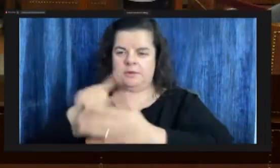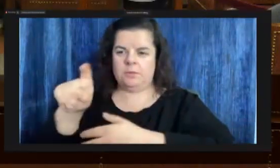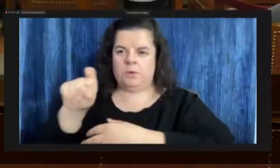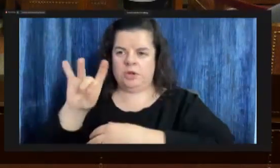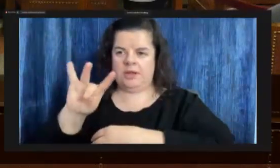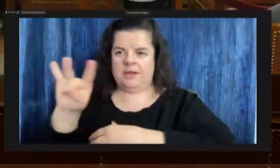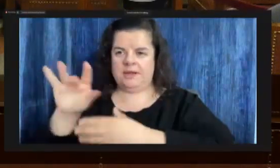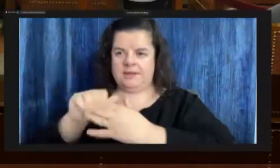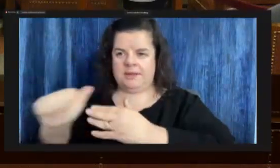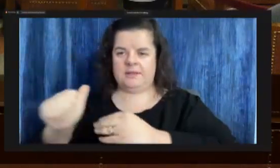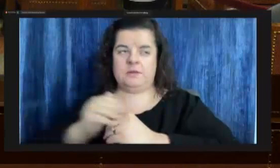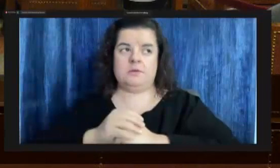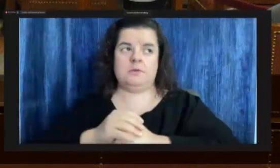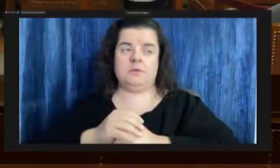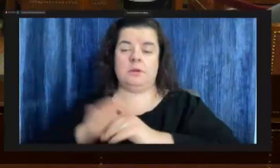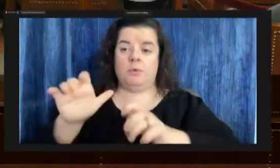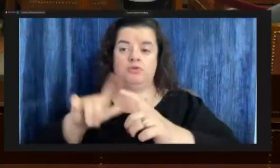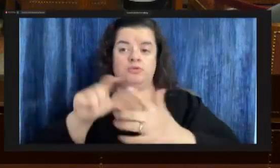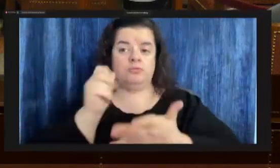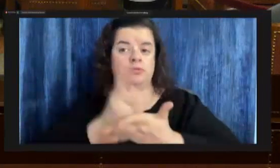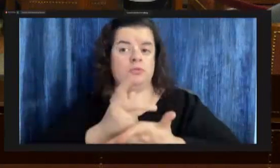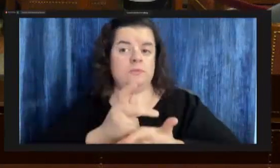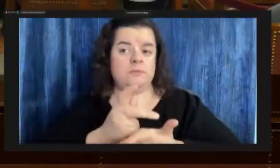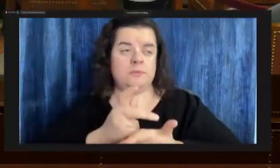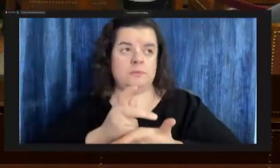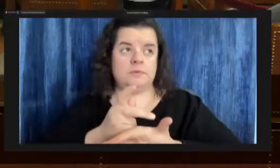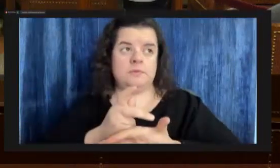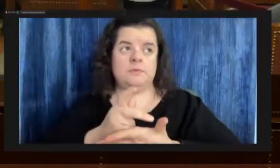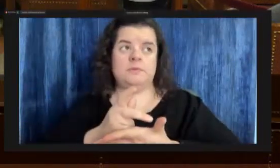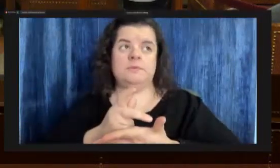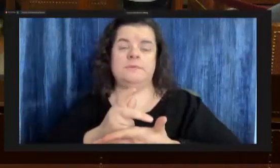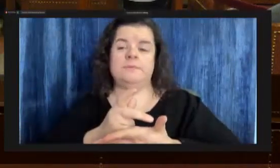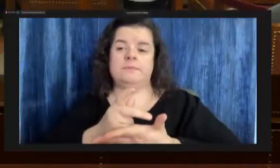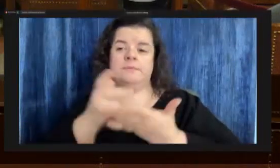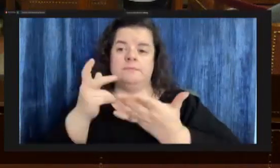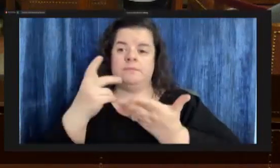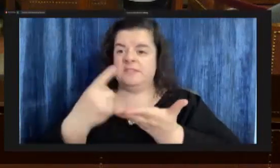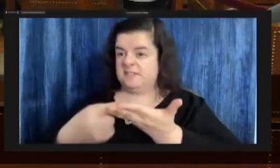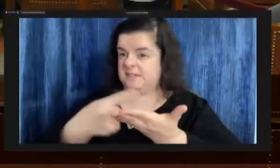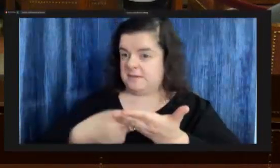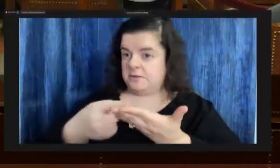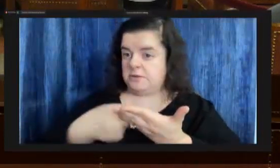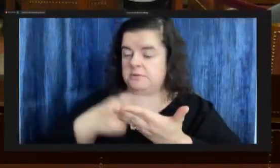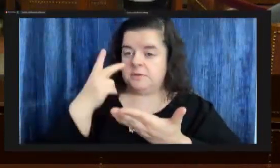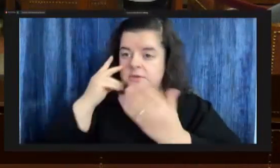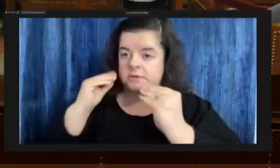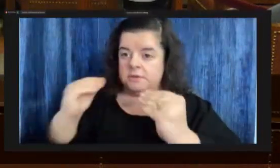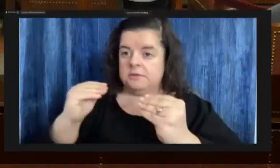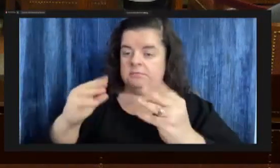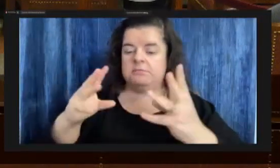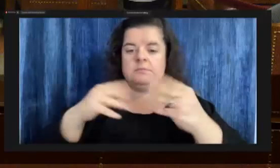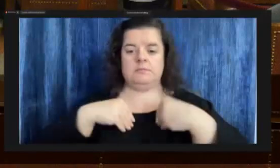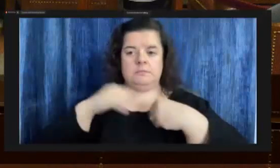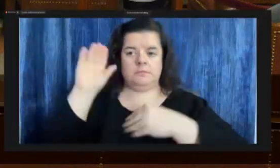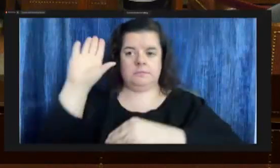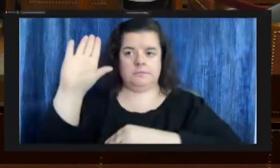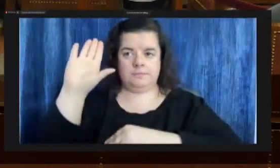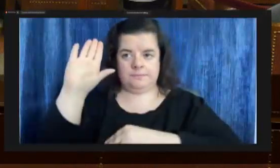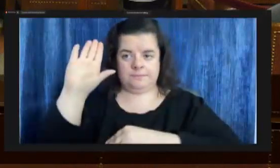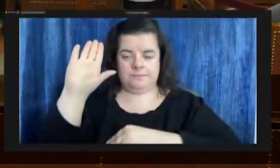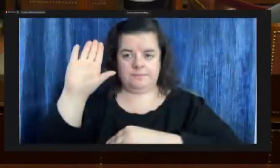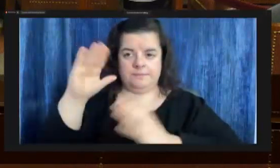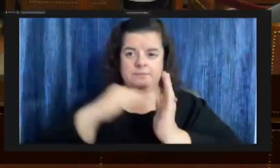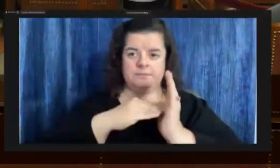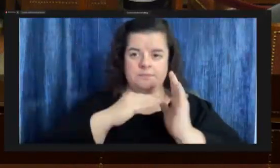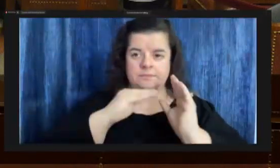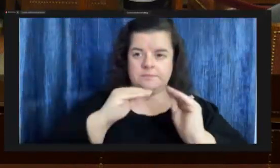$42,188 increase. Motion to approve. Second. Discussion? Seeing none, all those in favor say aye. Aye. Any opposed?